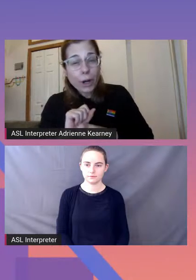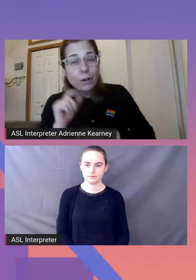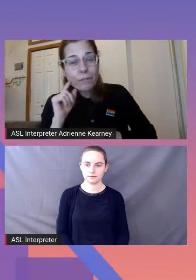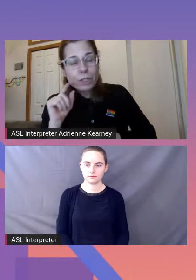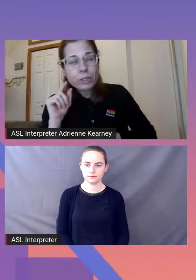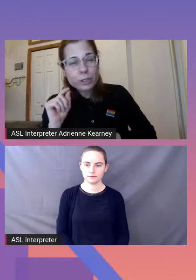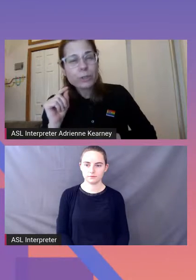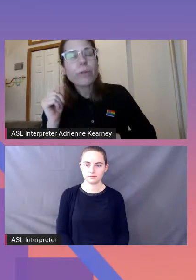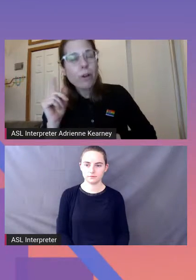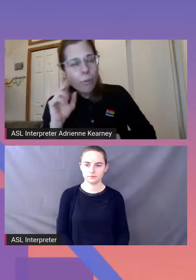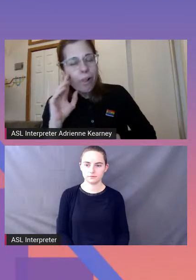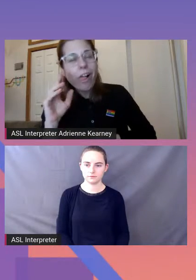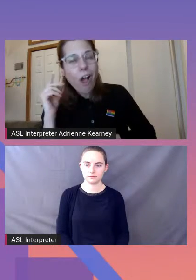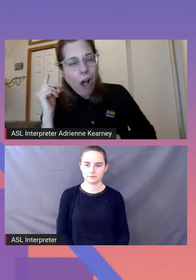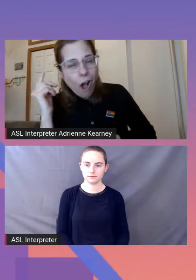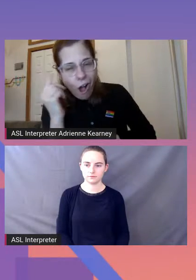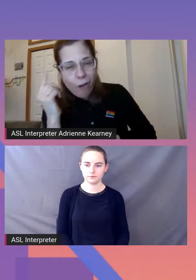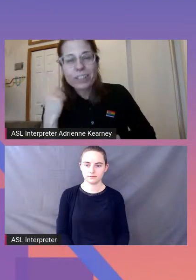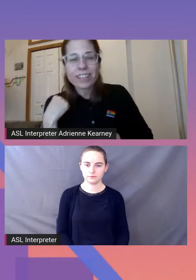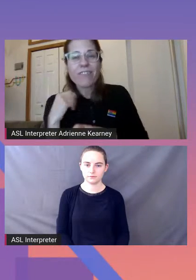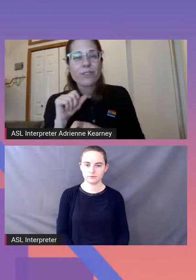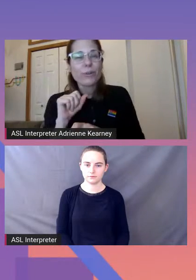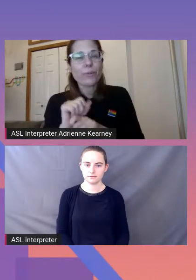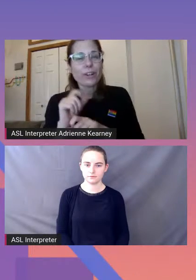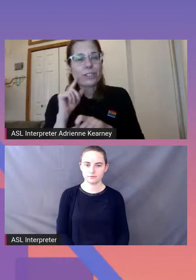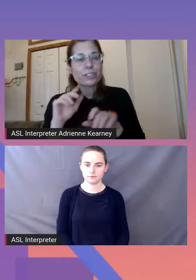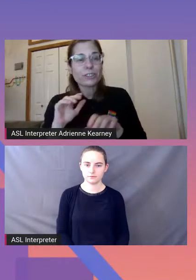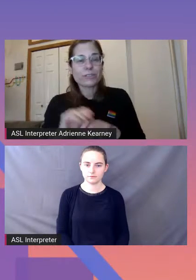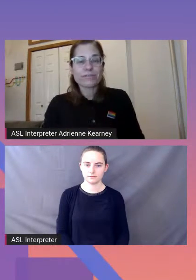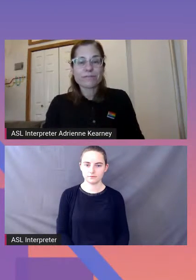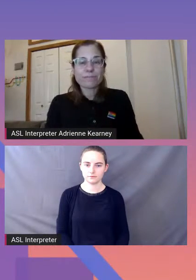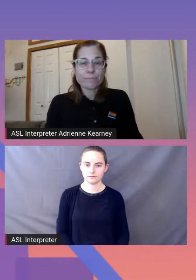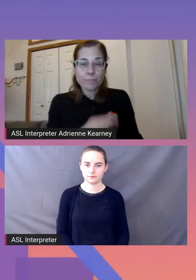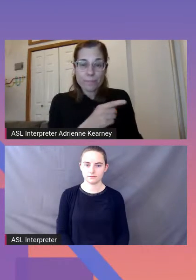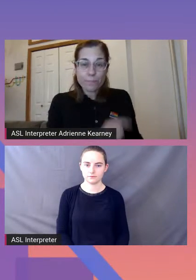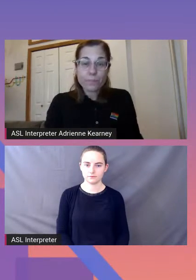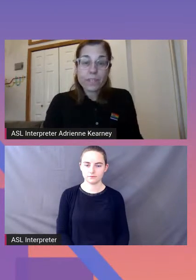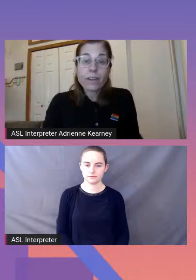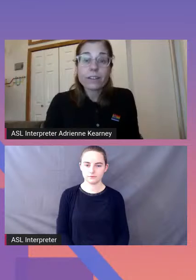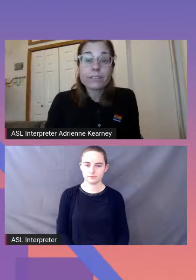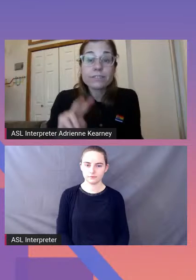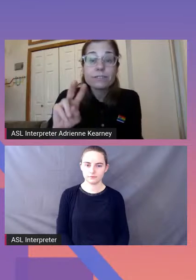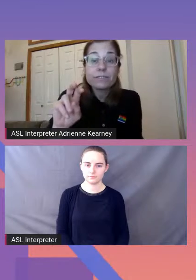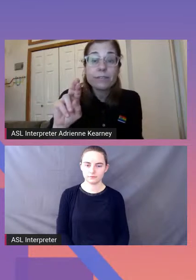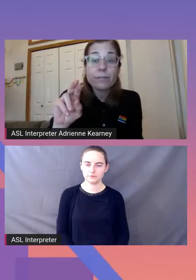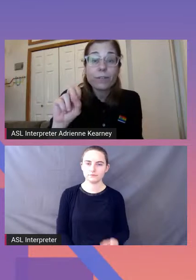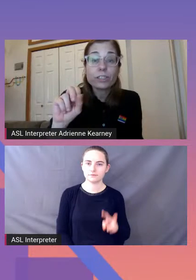your... Well, that's a loaded, layered question.